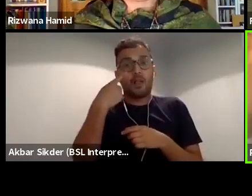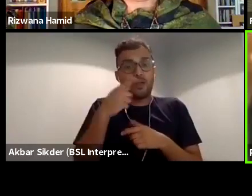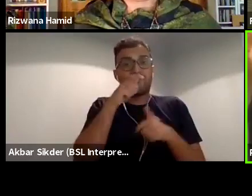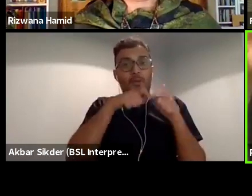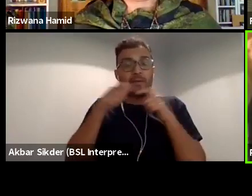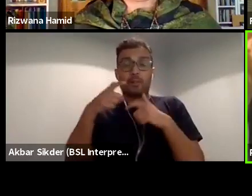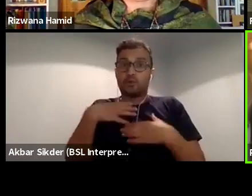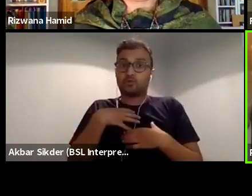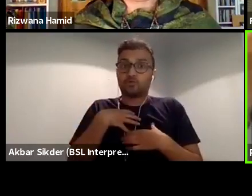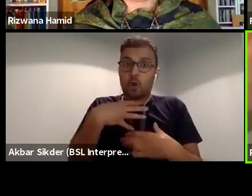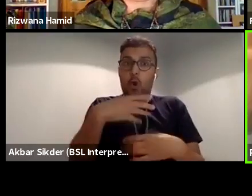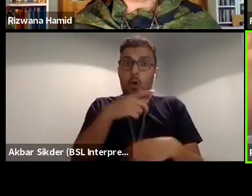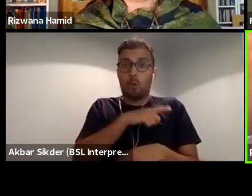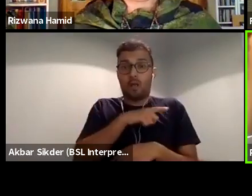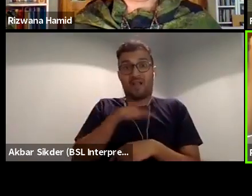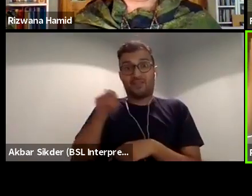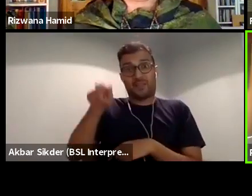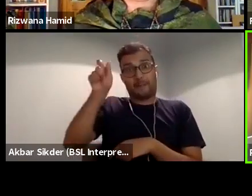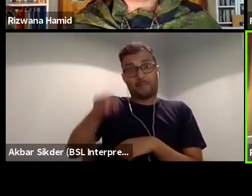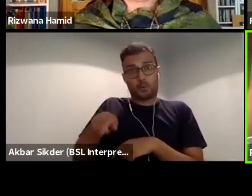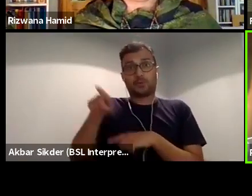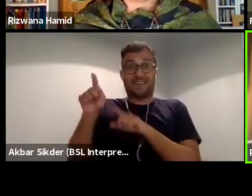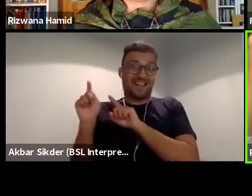so-called manifesto, and so it was